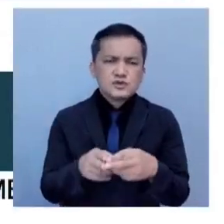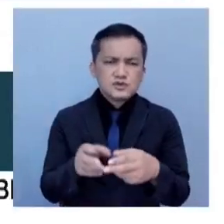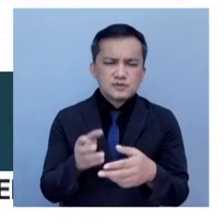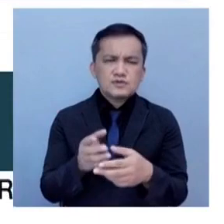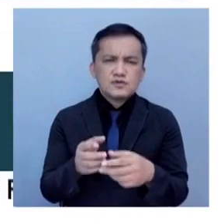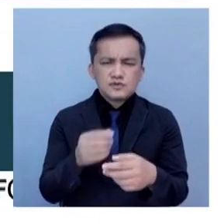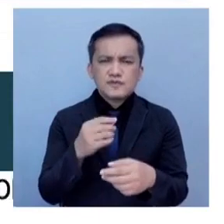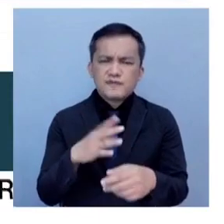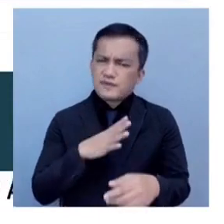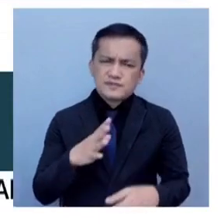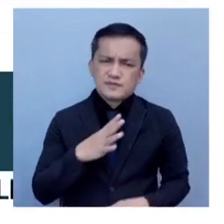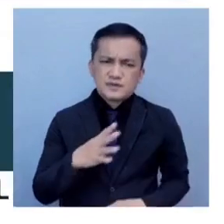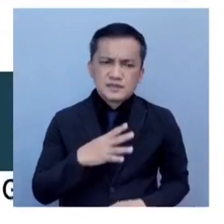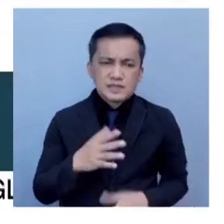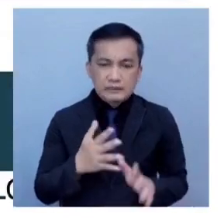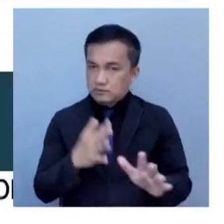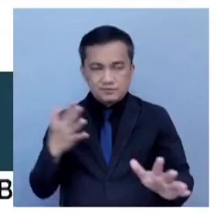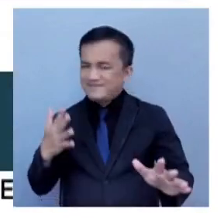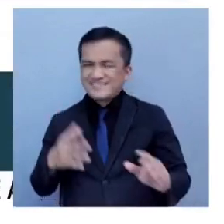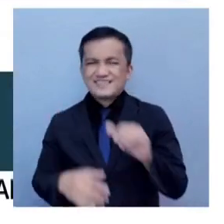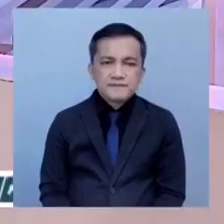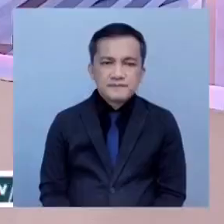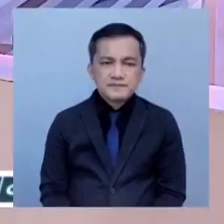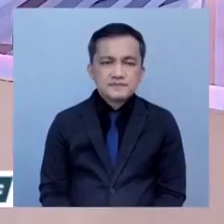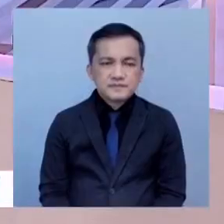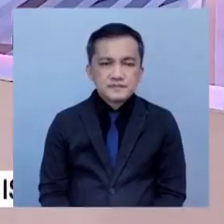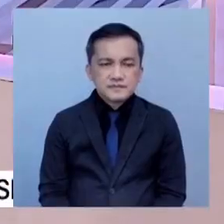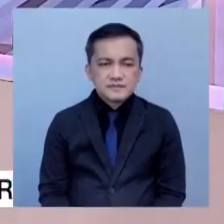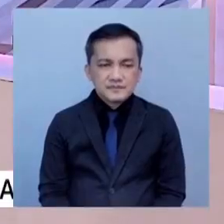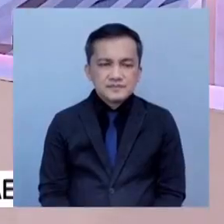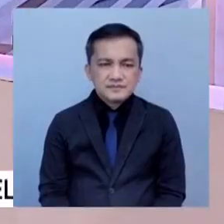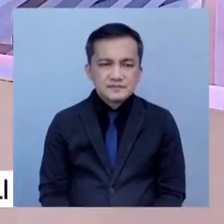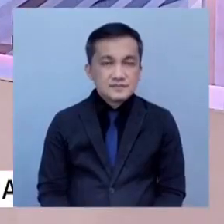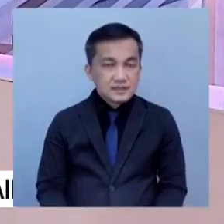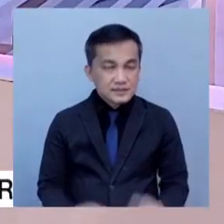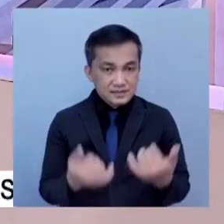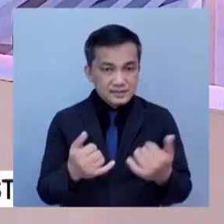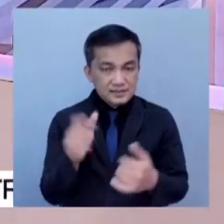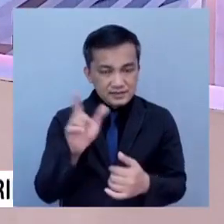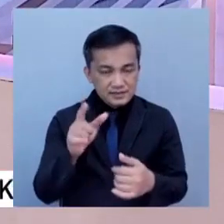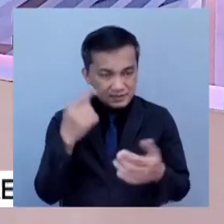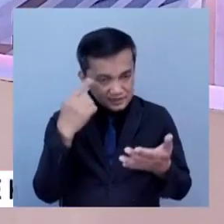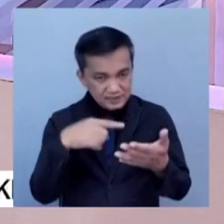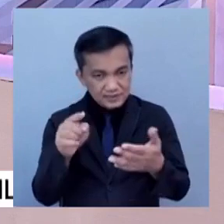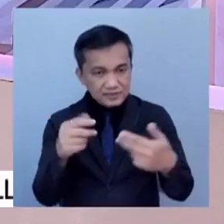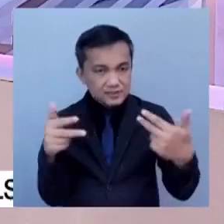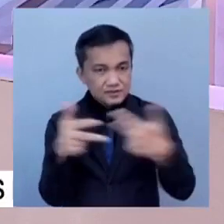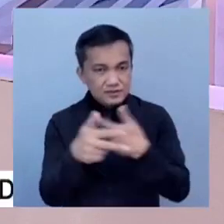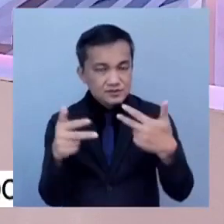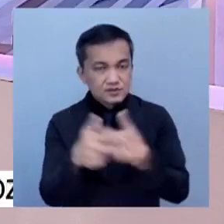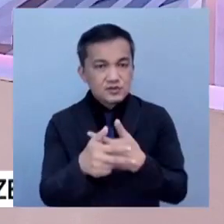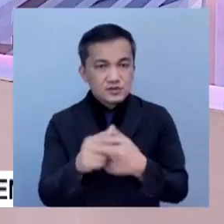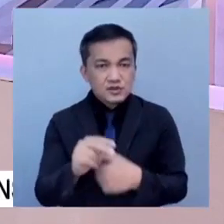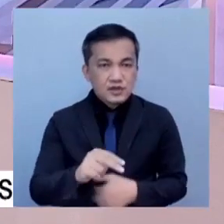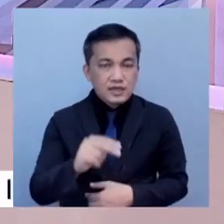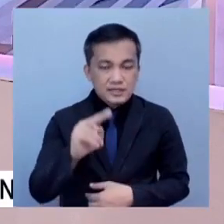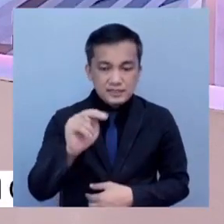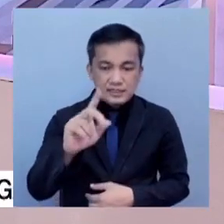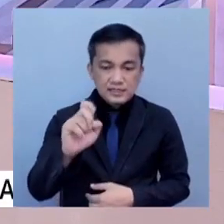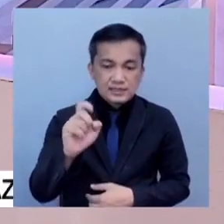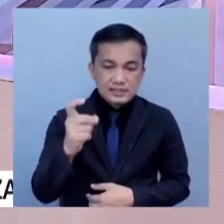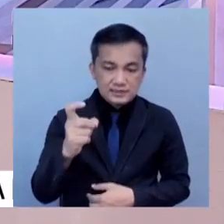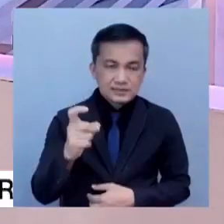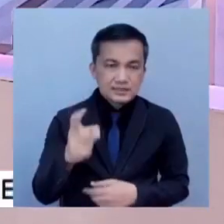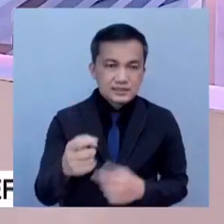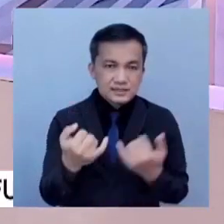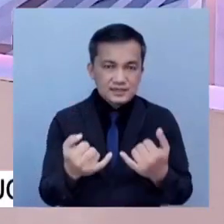so long as expected. And time now for a check on the traffic situation at the North Luzon Expressway this All Saints